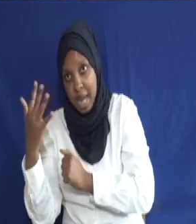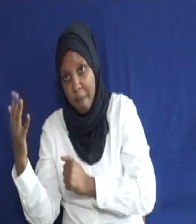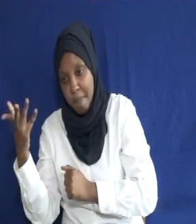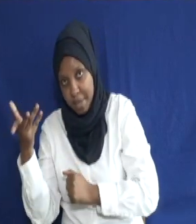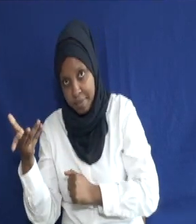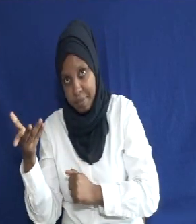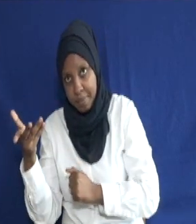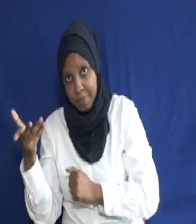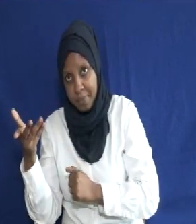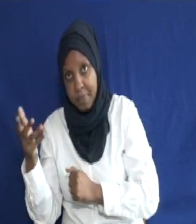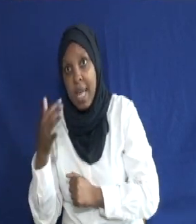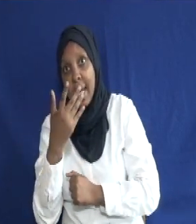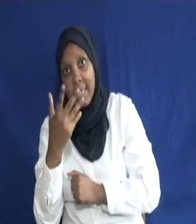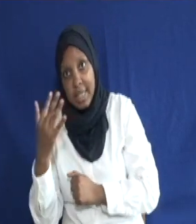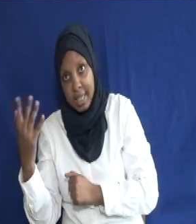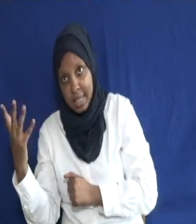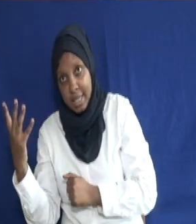base